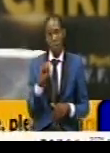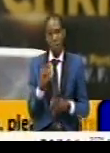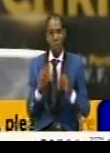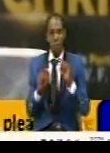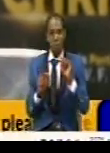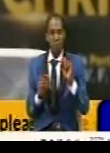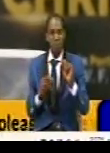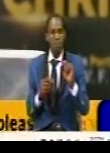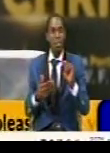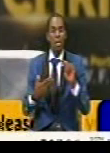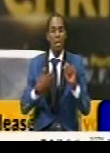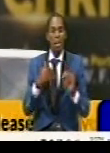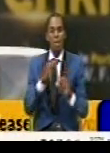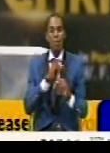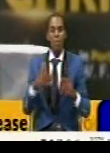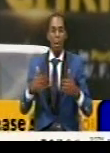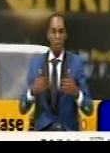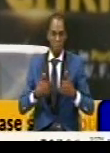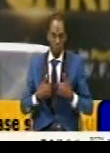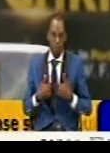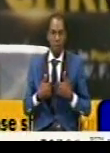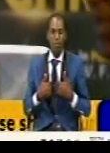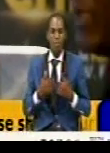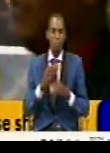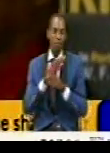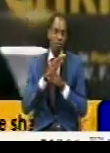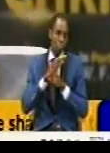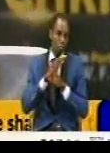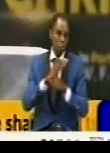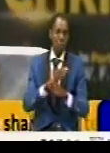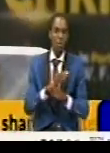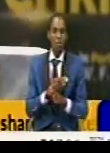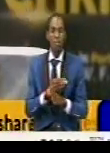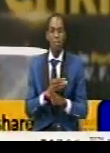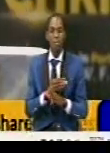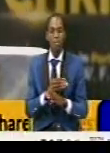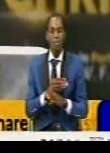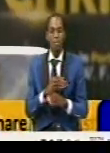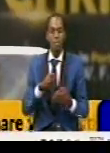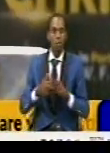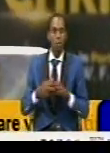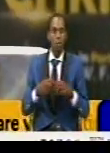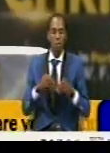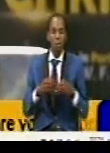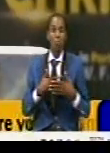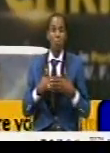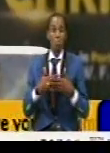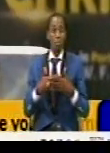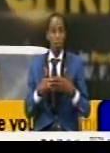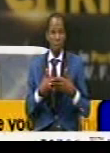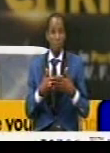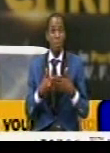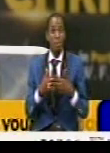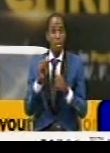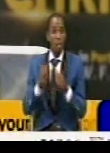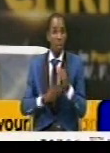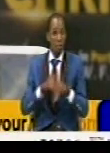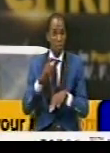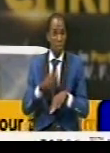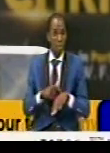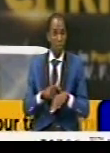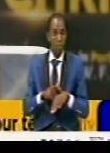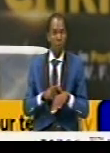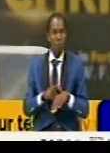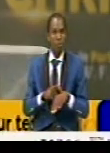Okay. The young man who testified, I've been having obstructive airway disorder. And